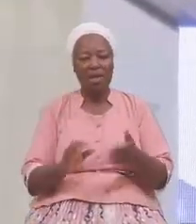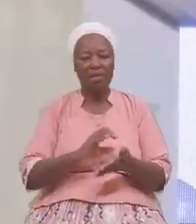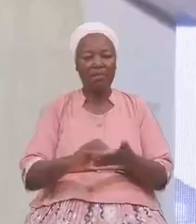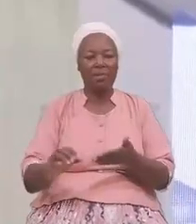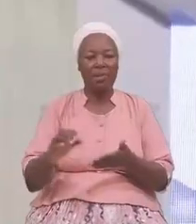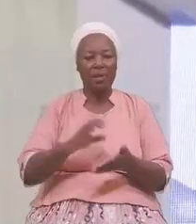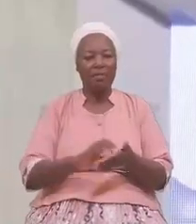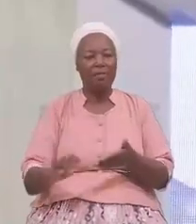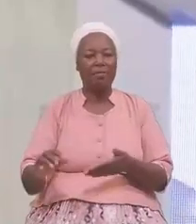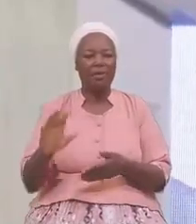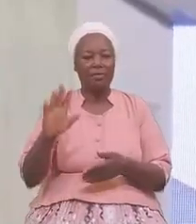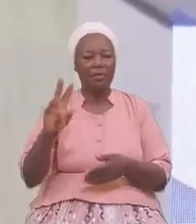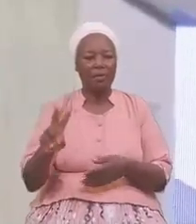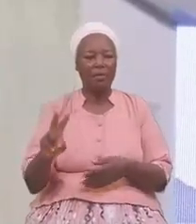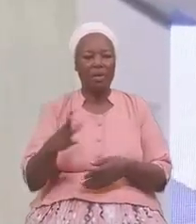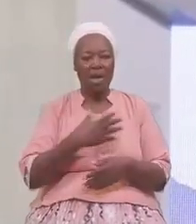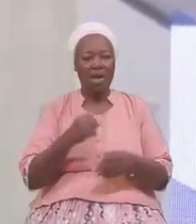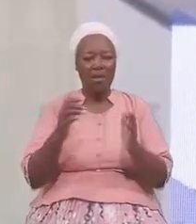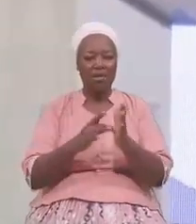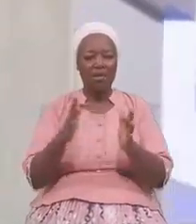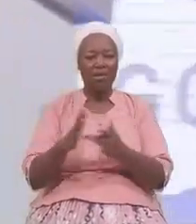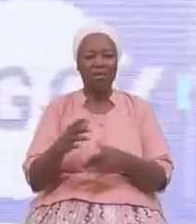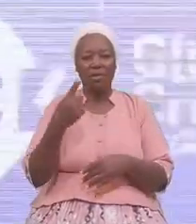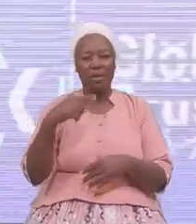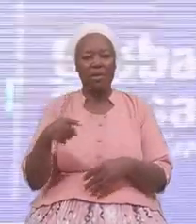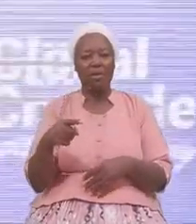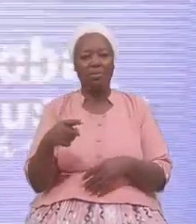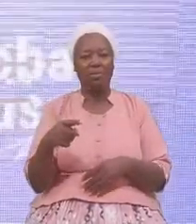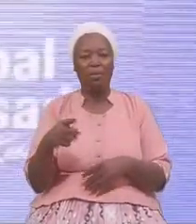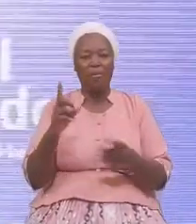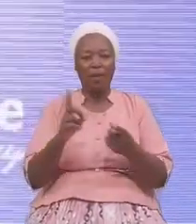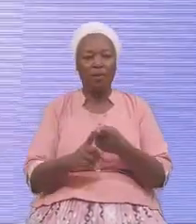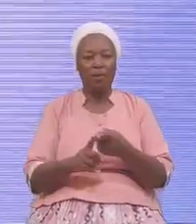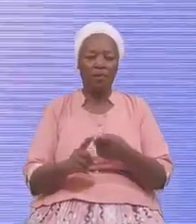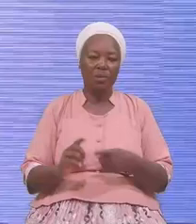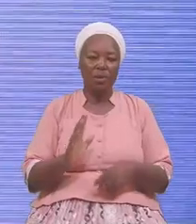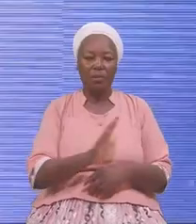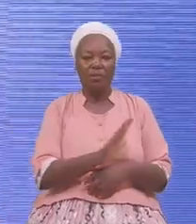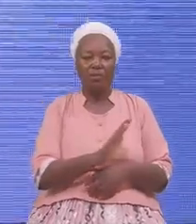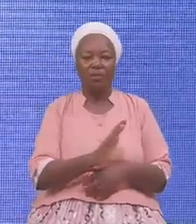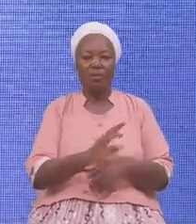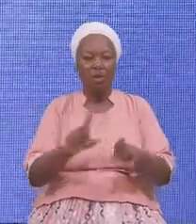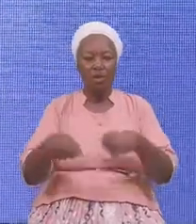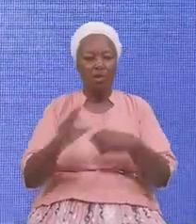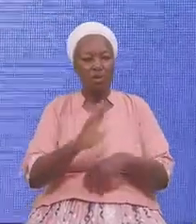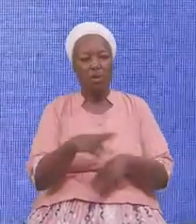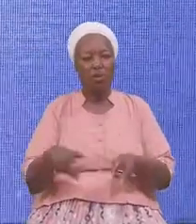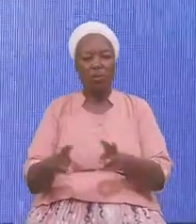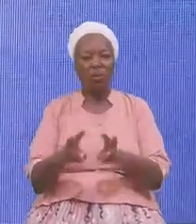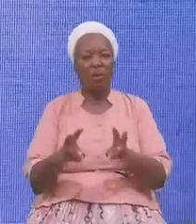verse 52. And Jesus said unto him, go thy